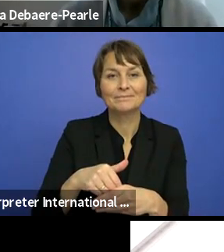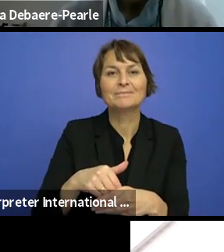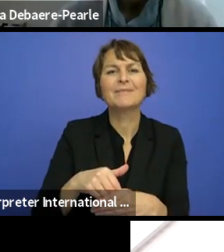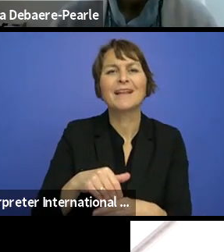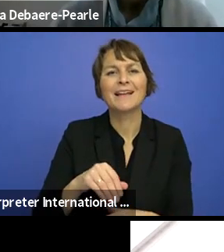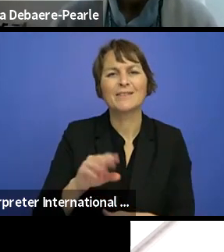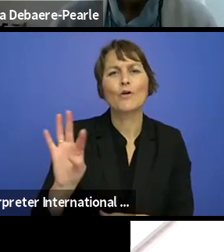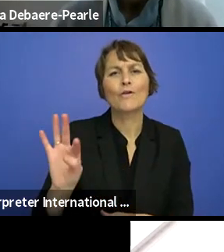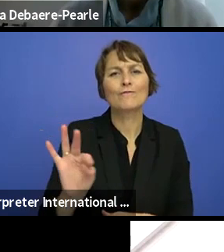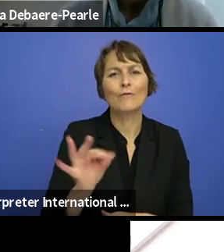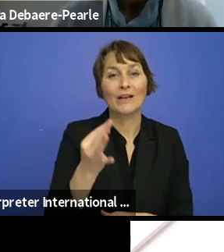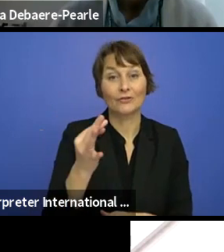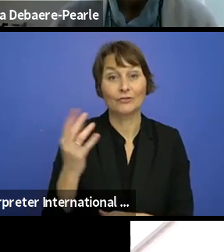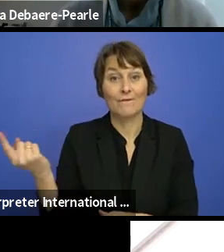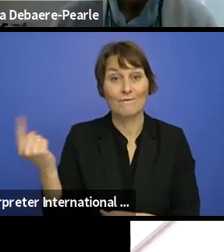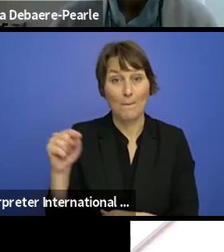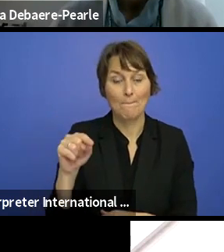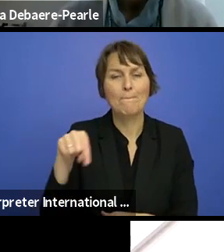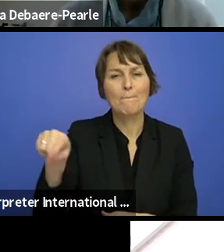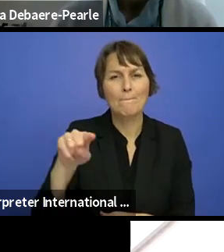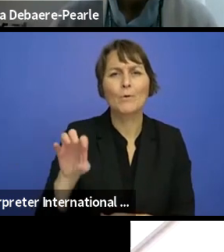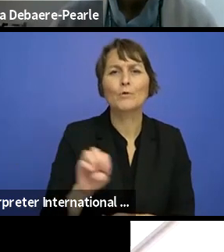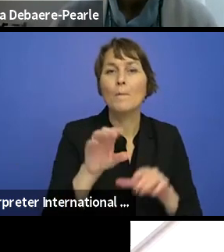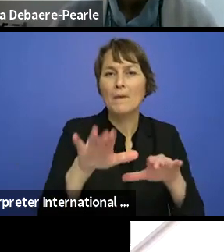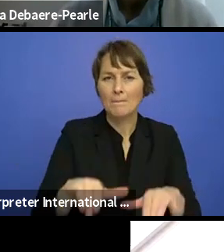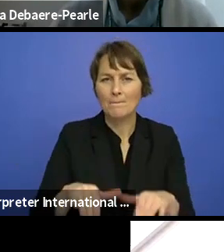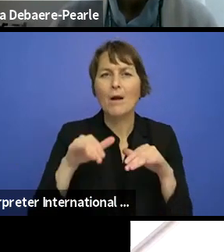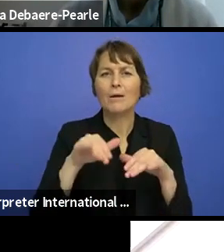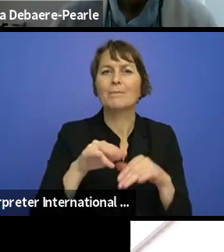I'm a coordinator in the Culture Committee